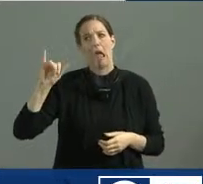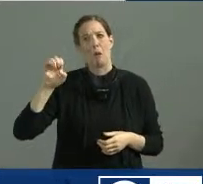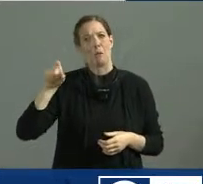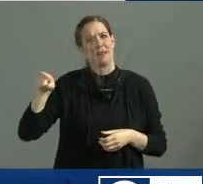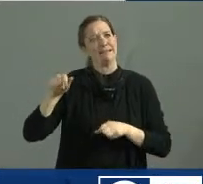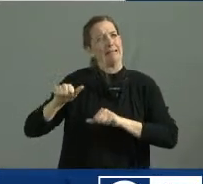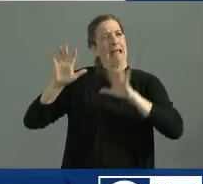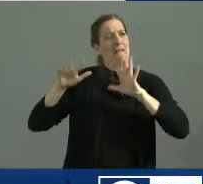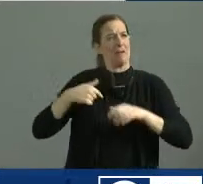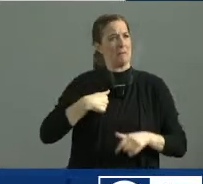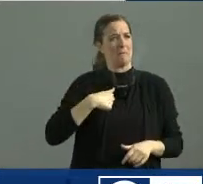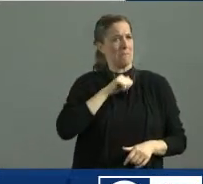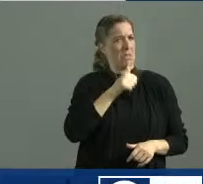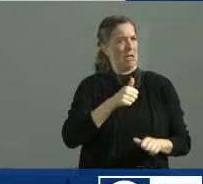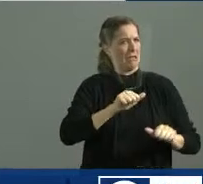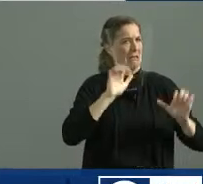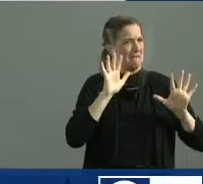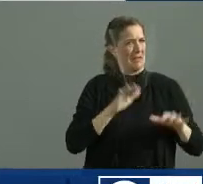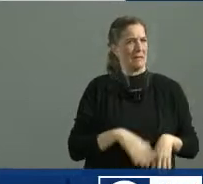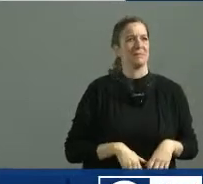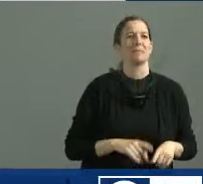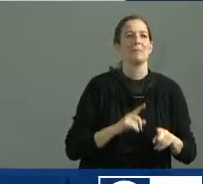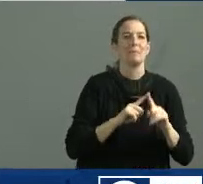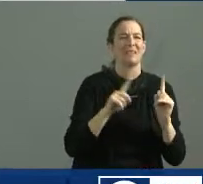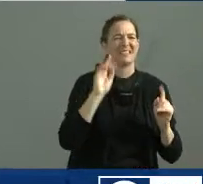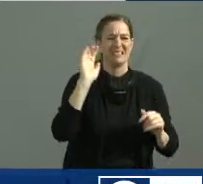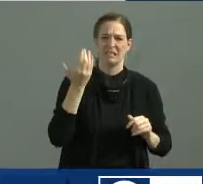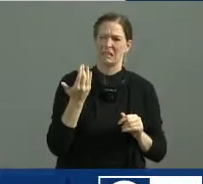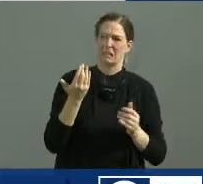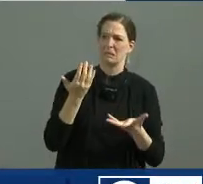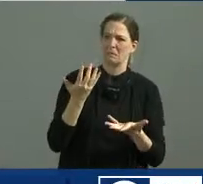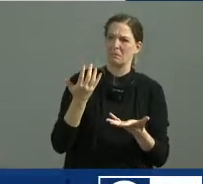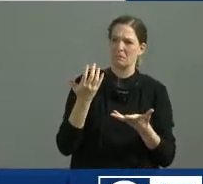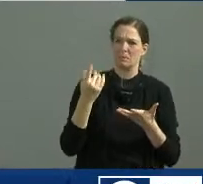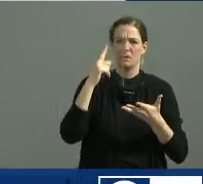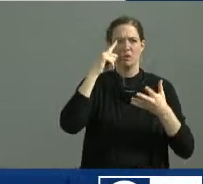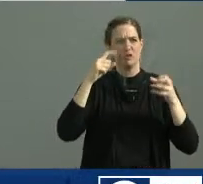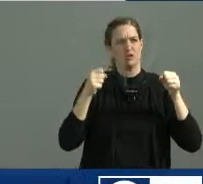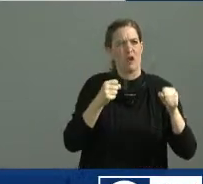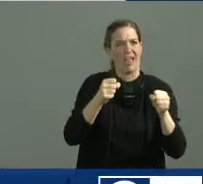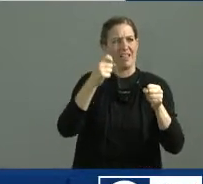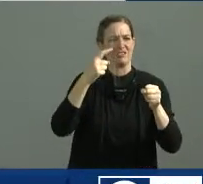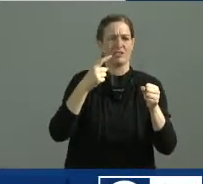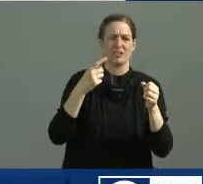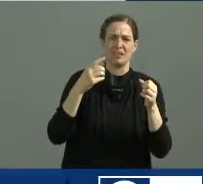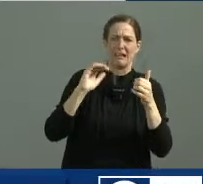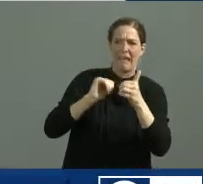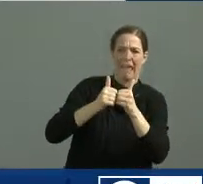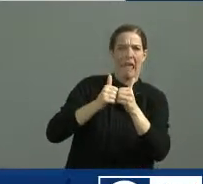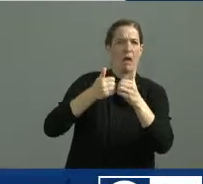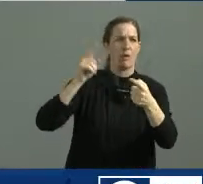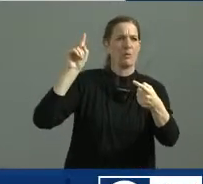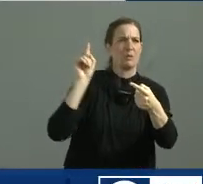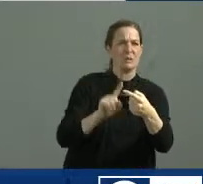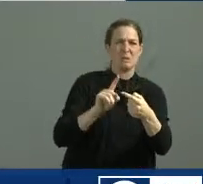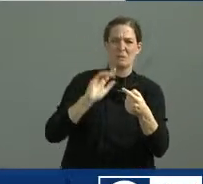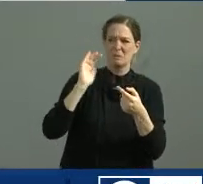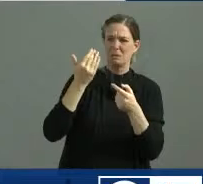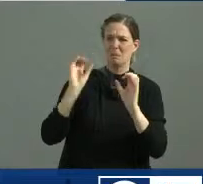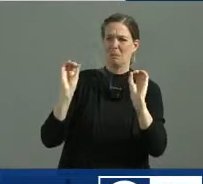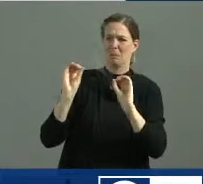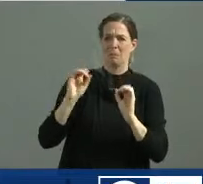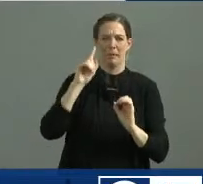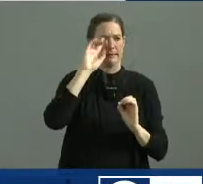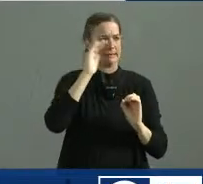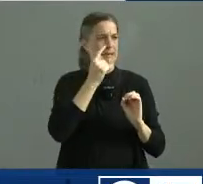yet. It seems like there are no more mitigation strategies. The strategy now is just to vaccinate people,